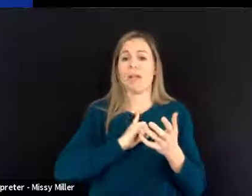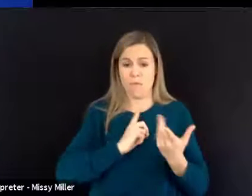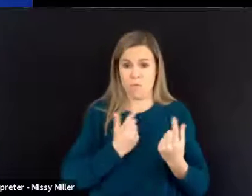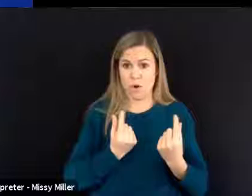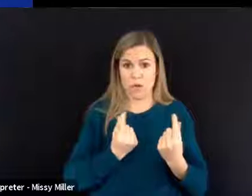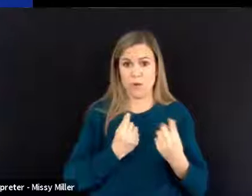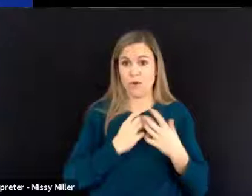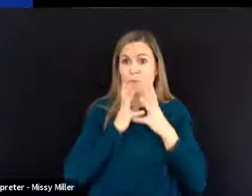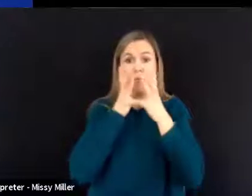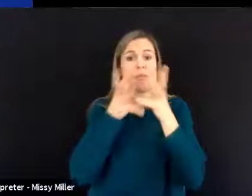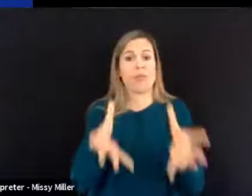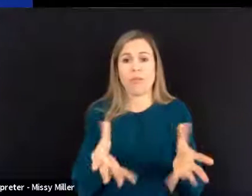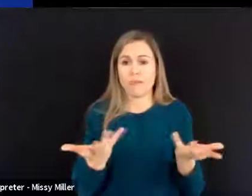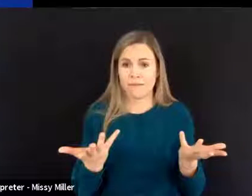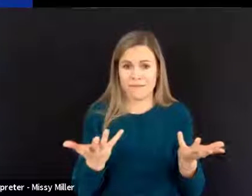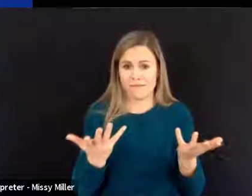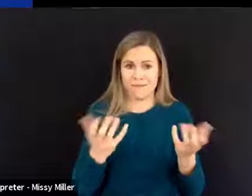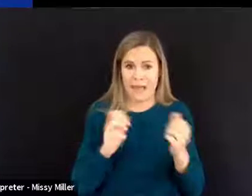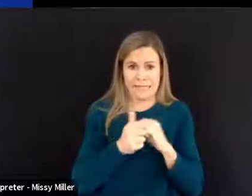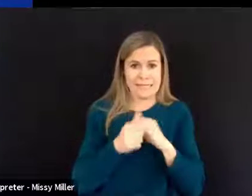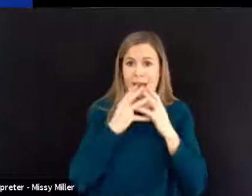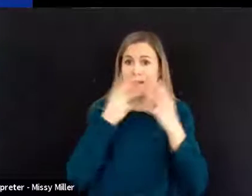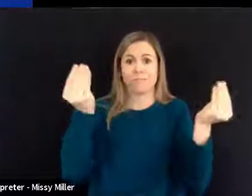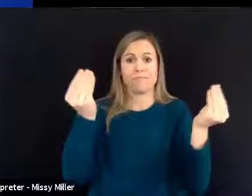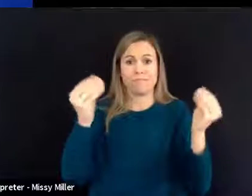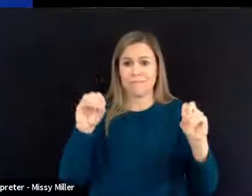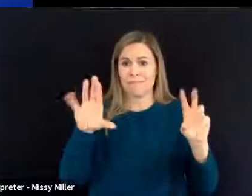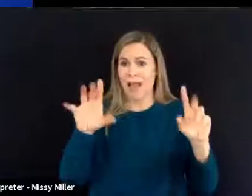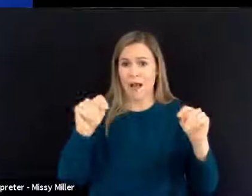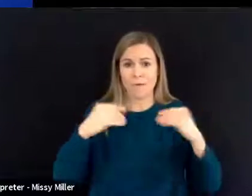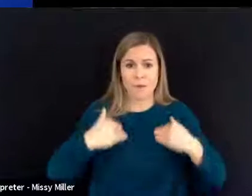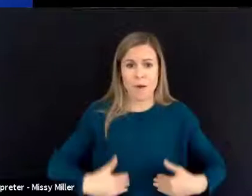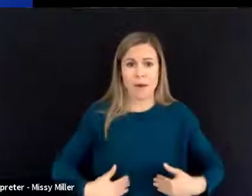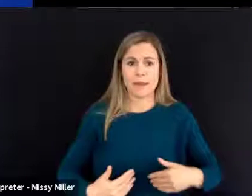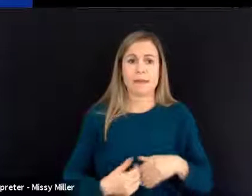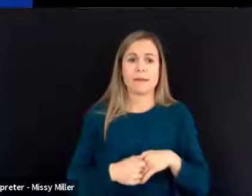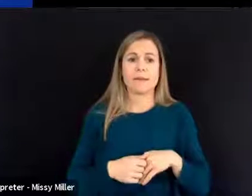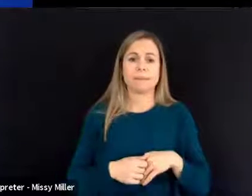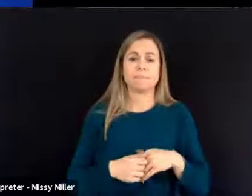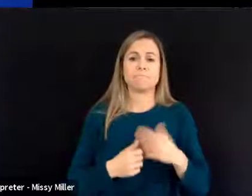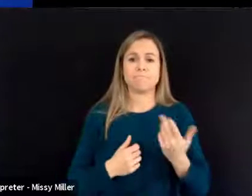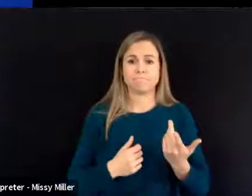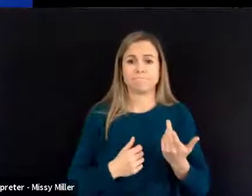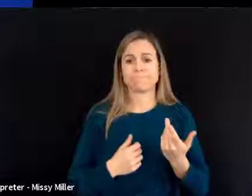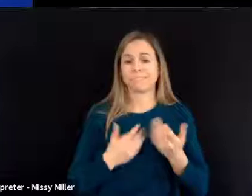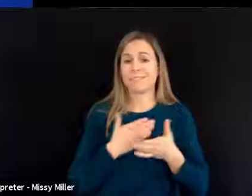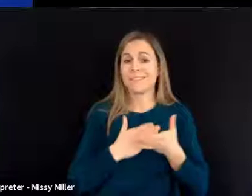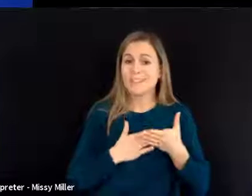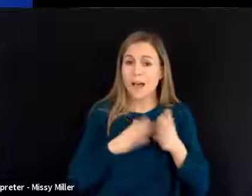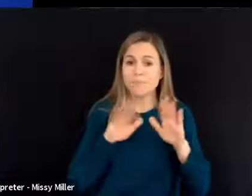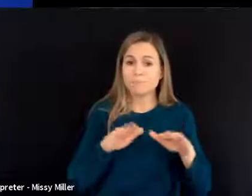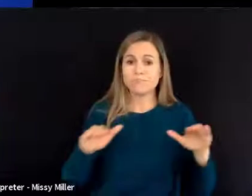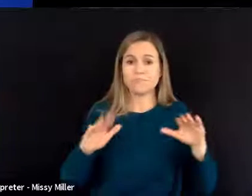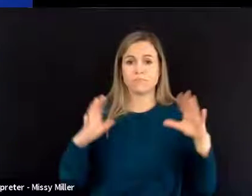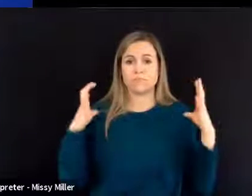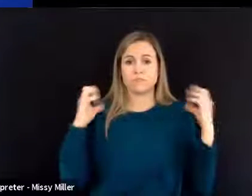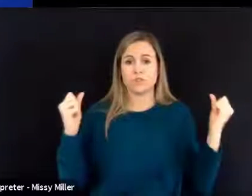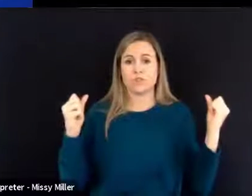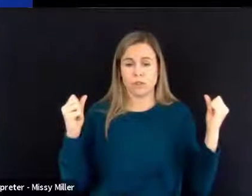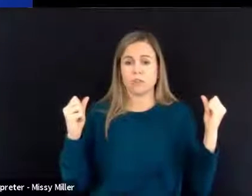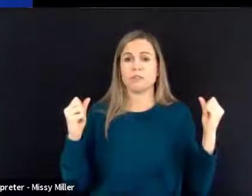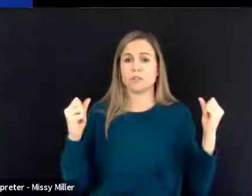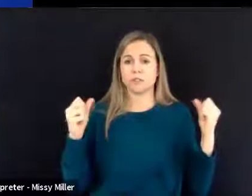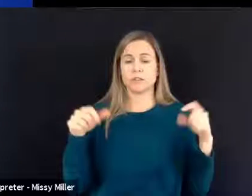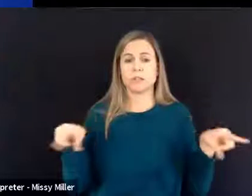of the food that's been ingested is for vomiting to occur. And some of the learners with charge will have a